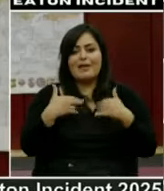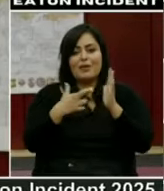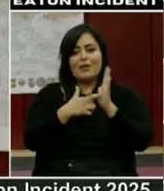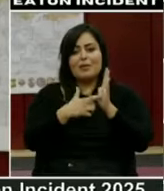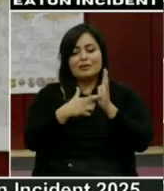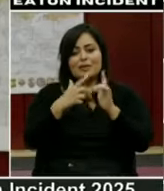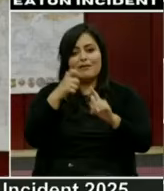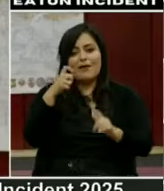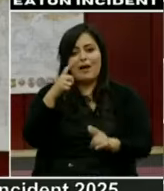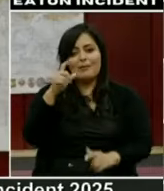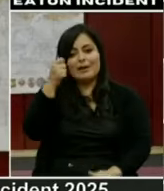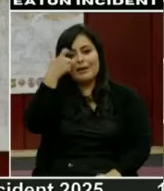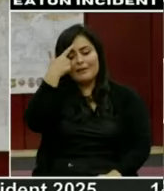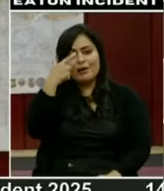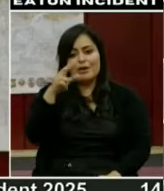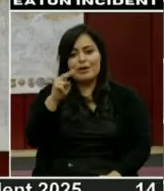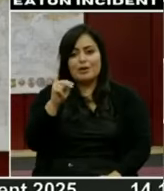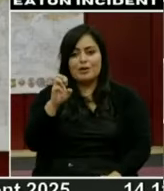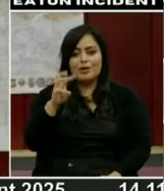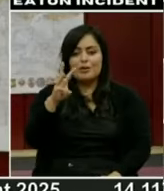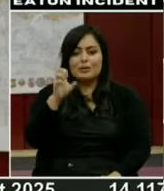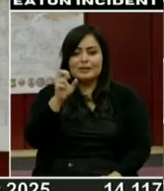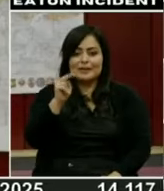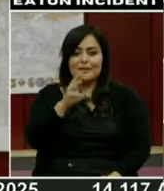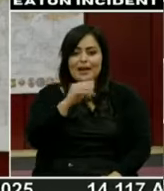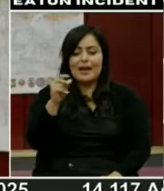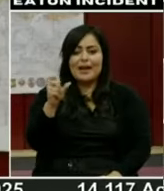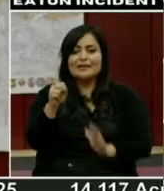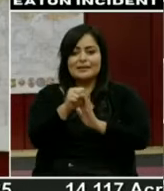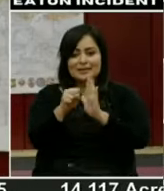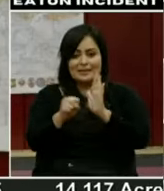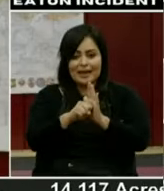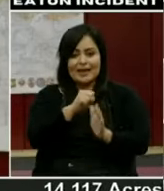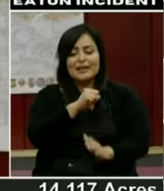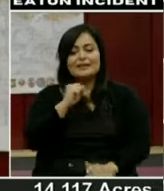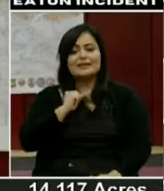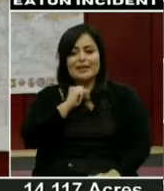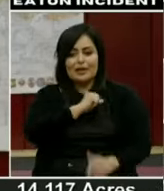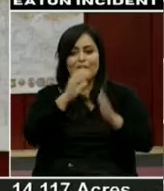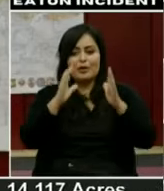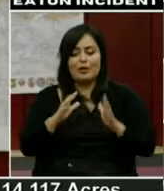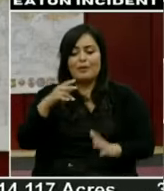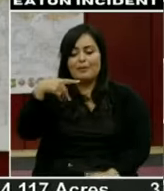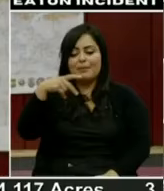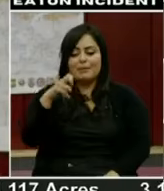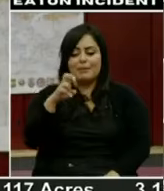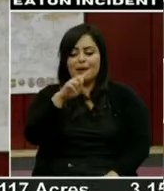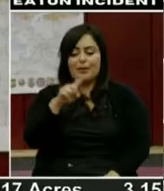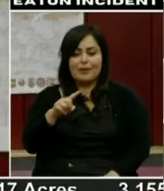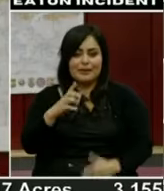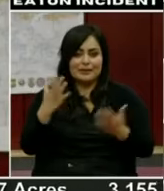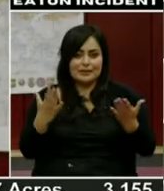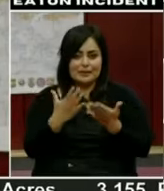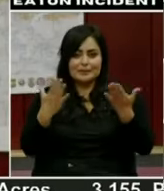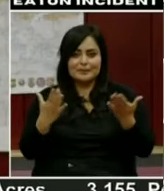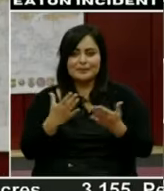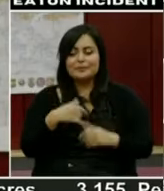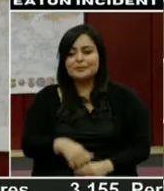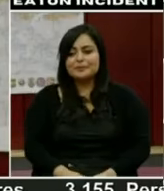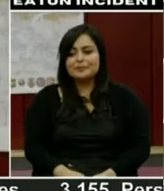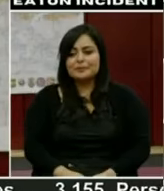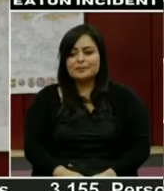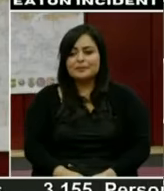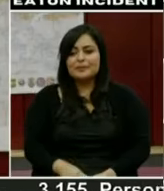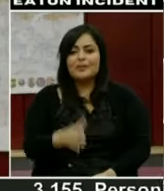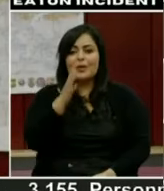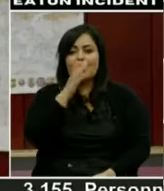Governor Newsom's office, as well as State Senator Perez here, and I thank them for joining us. To start off our question and answer, we're going to have Board